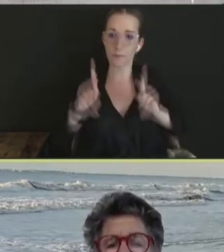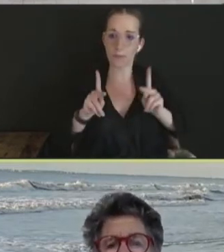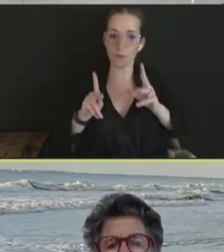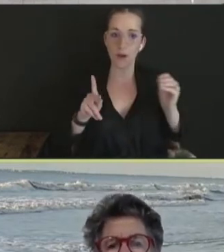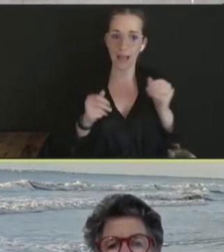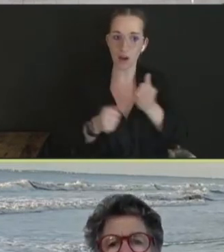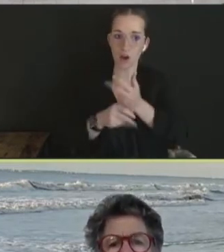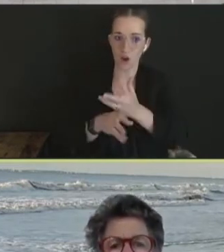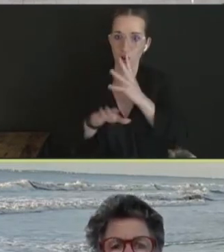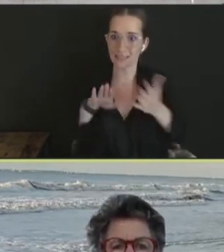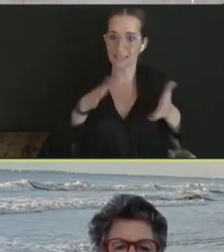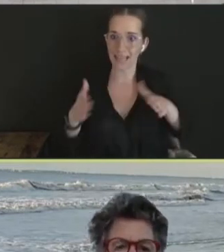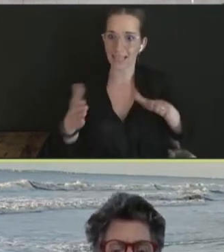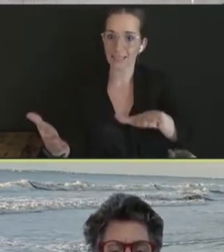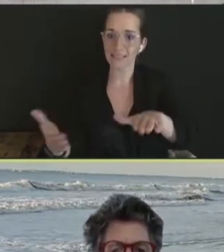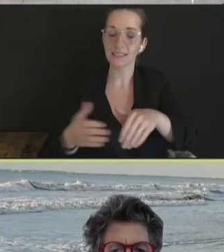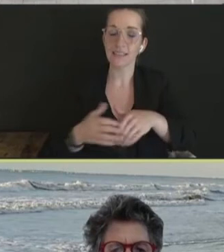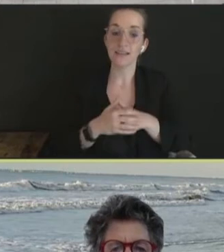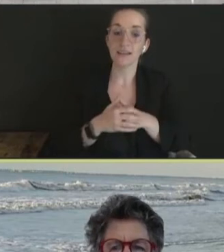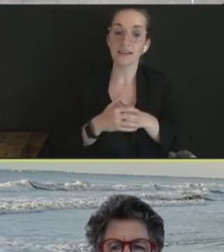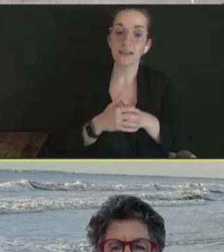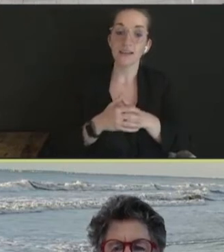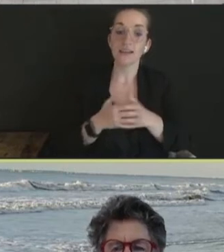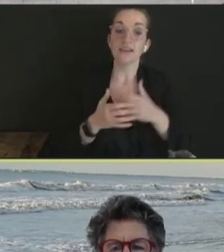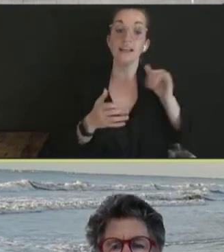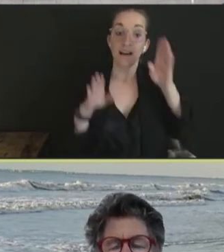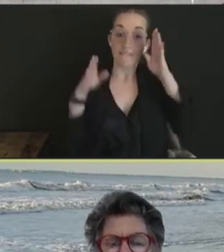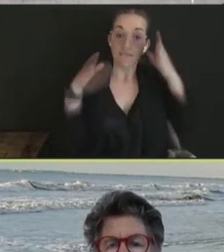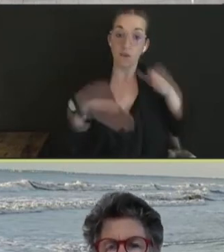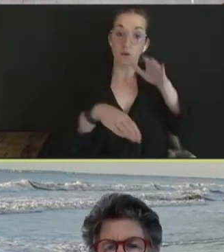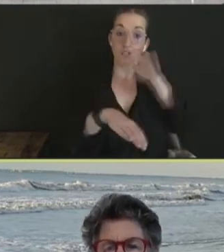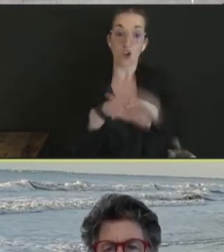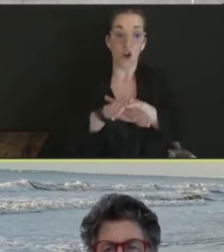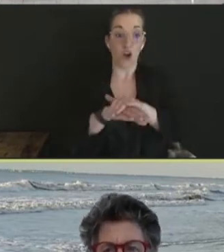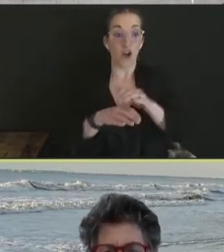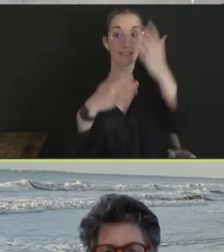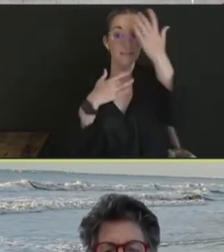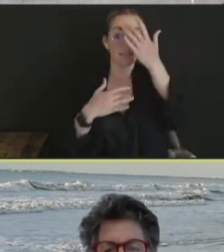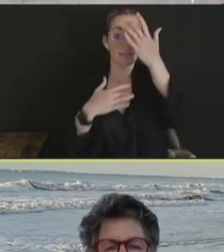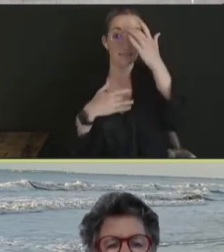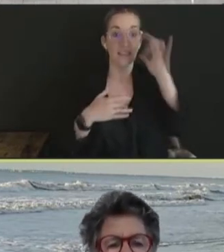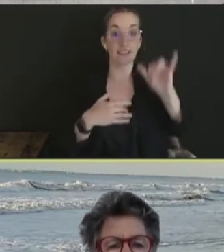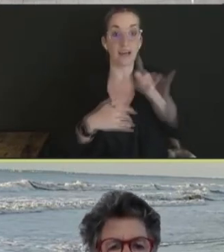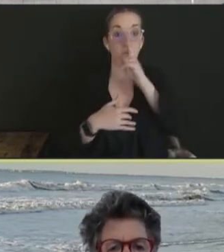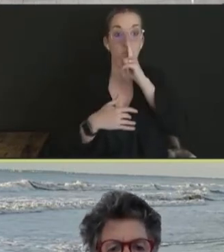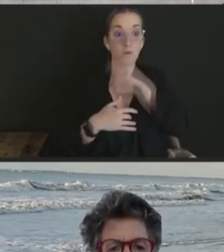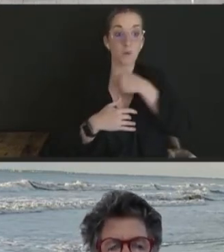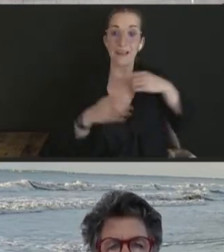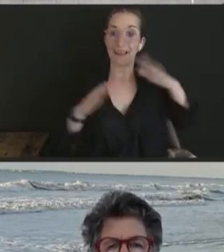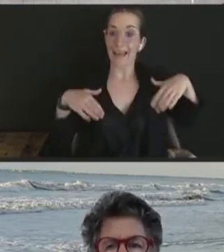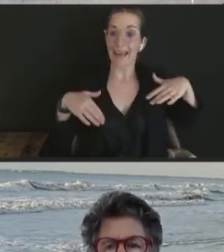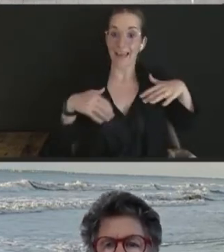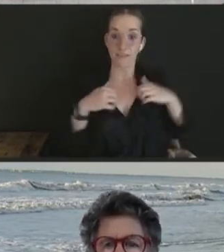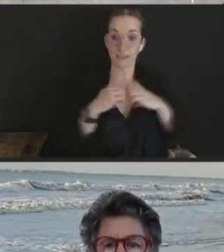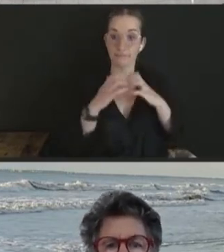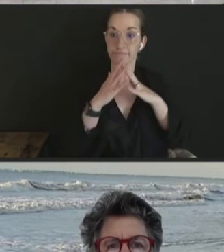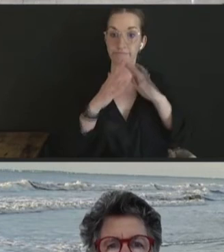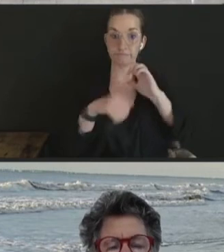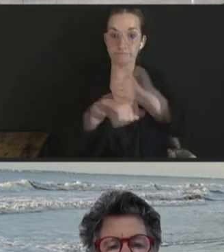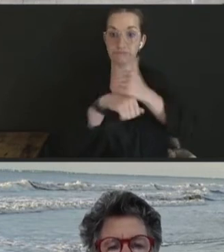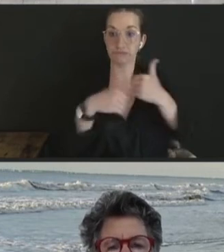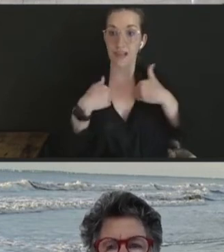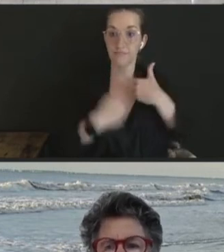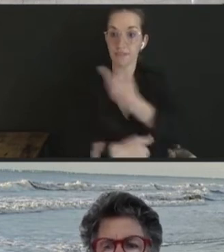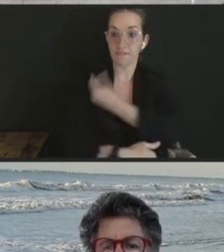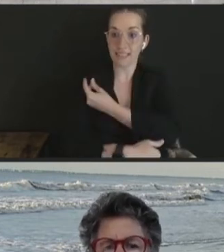And our focus is on those for which there are not yet vaccines. Okay. Next slide.